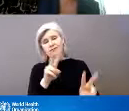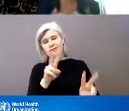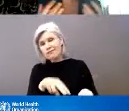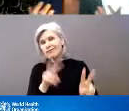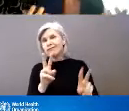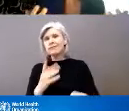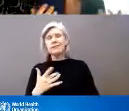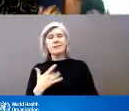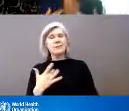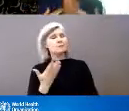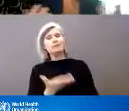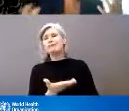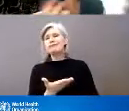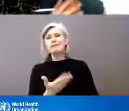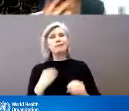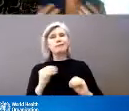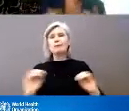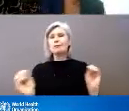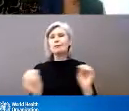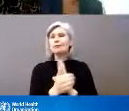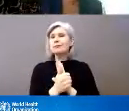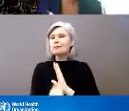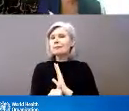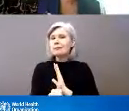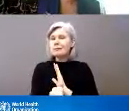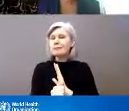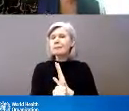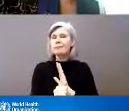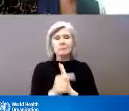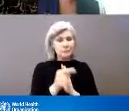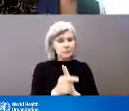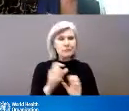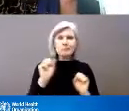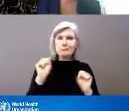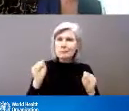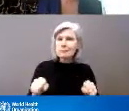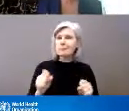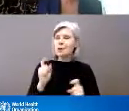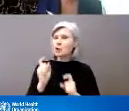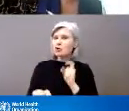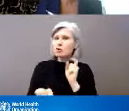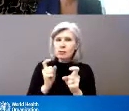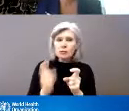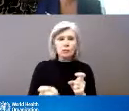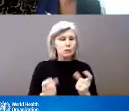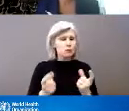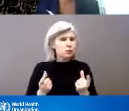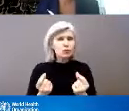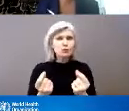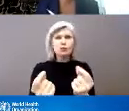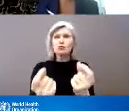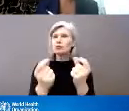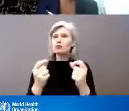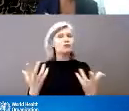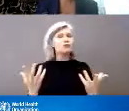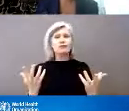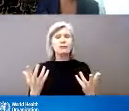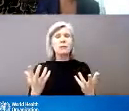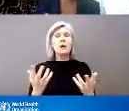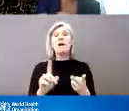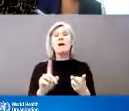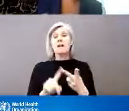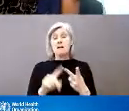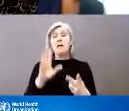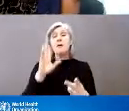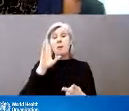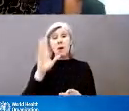contribute, eroding intergenerational solidarity, and has really significant economic costs